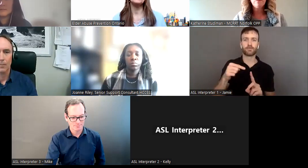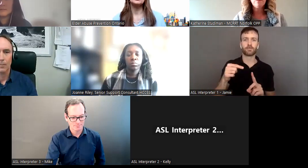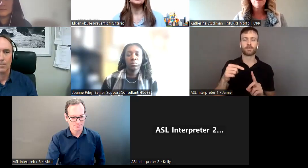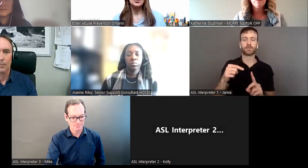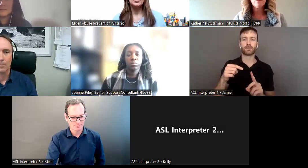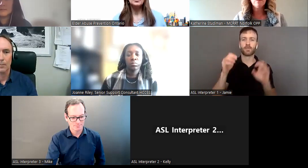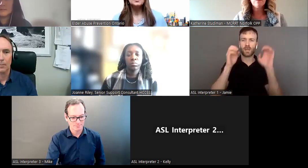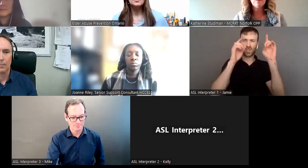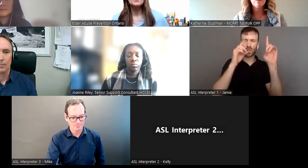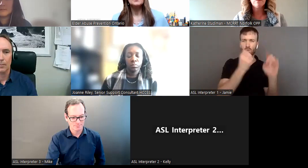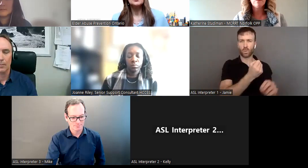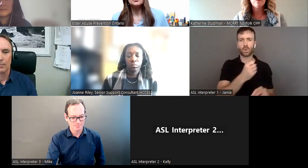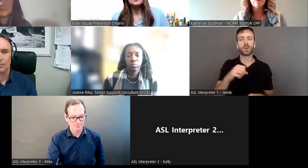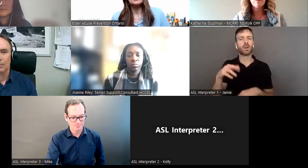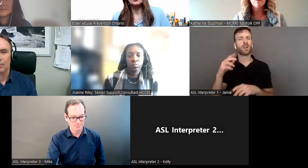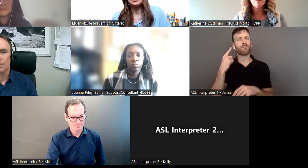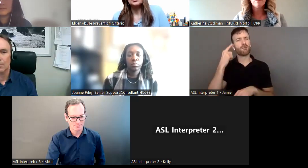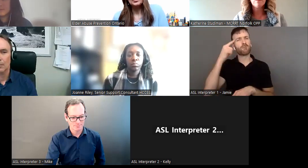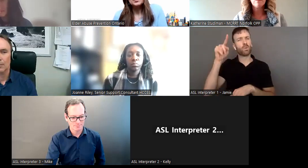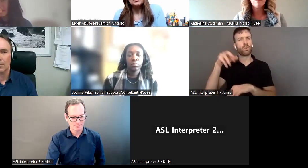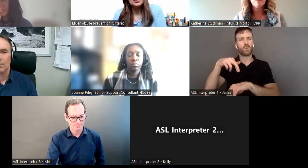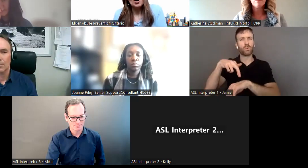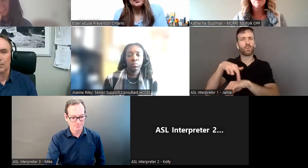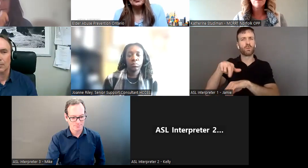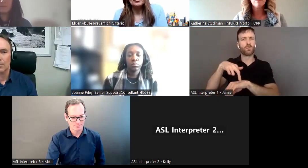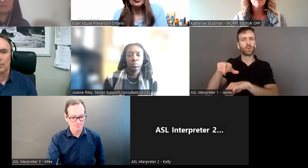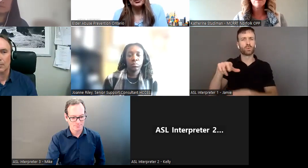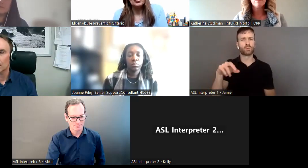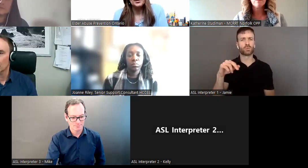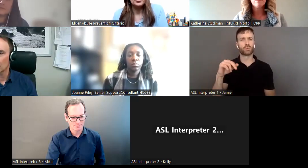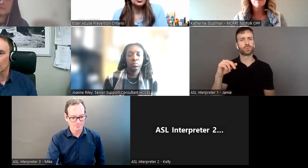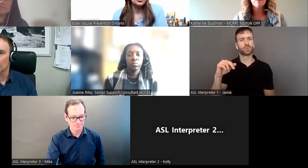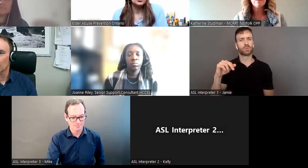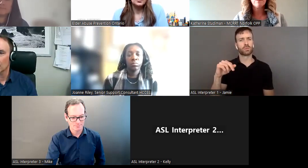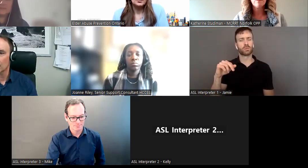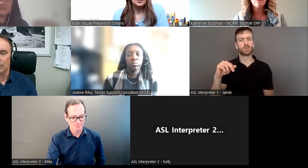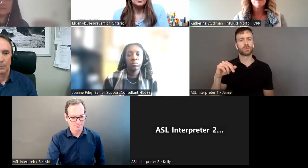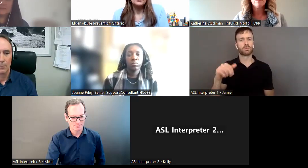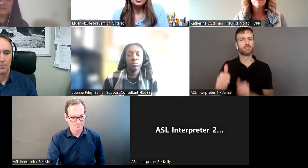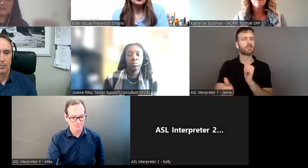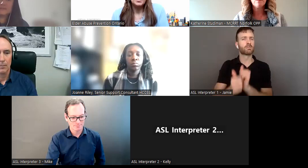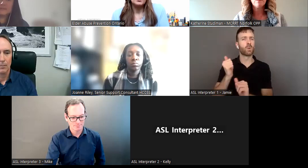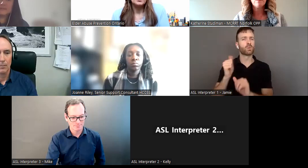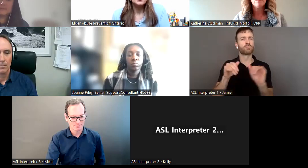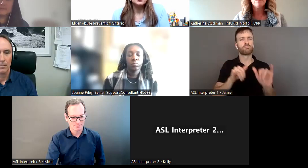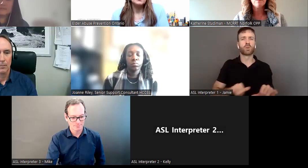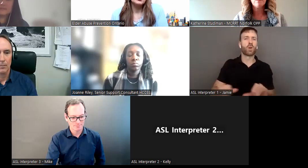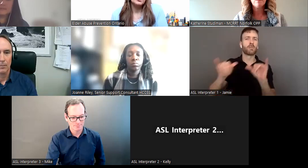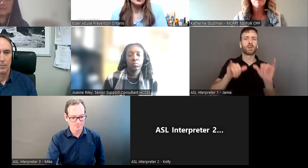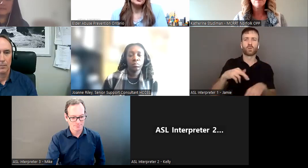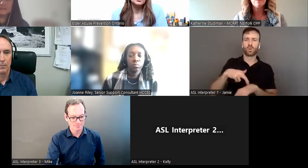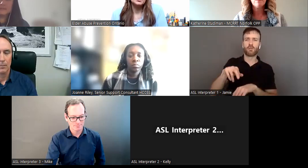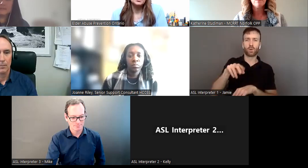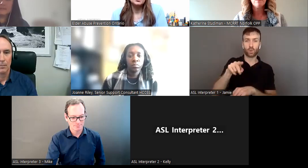like referrals, there's always that question, what is the most common referral that you make? Is it to